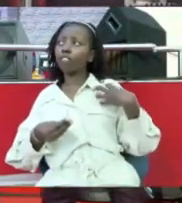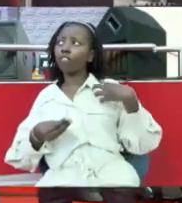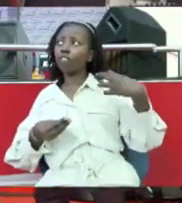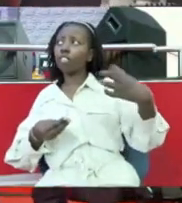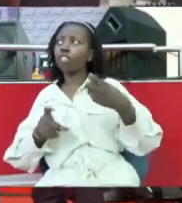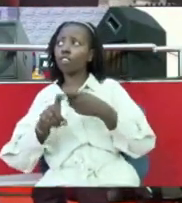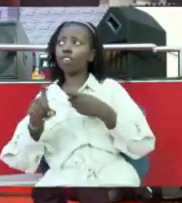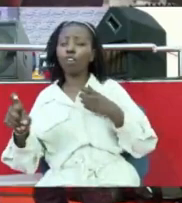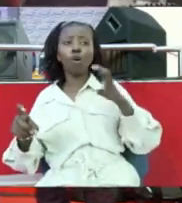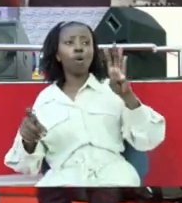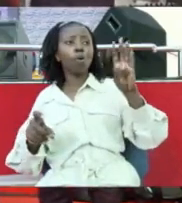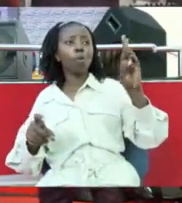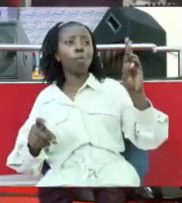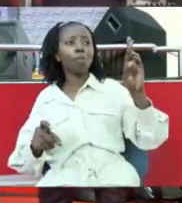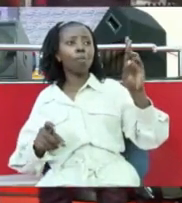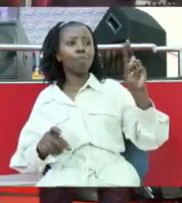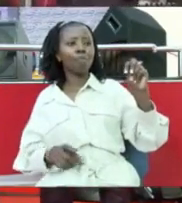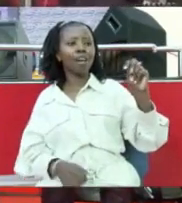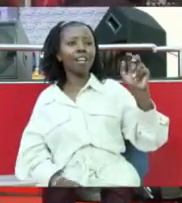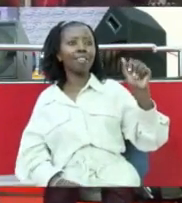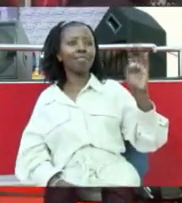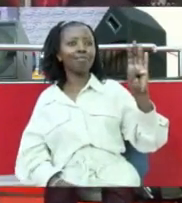and blessed them.